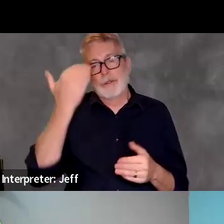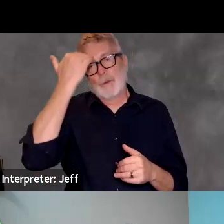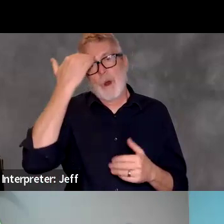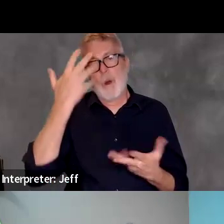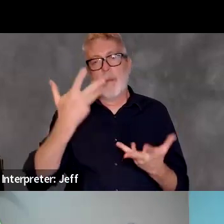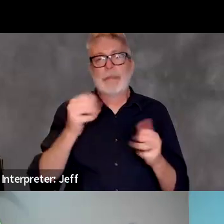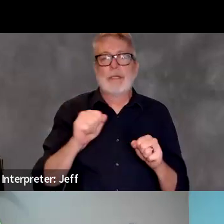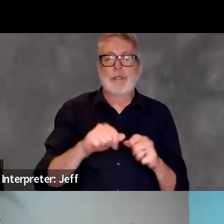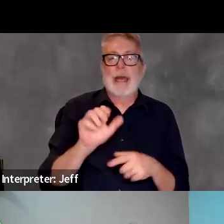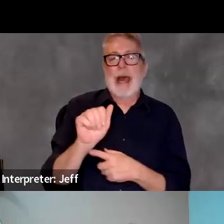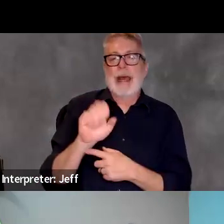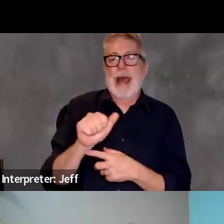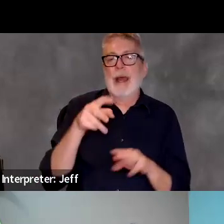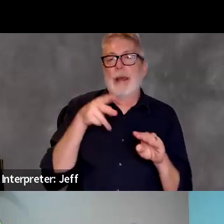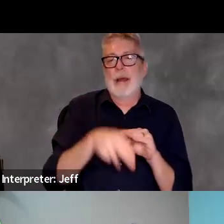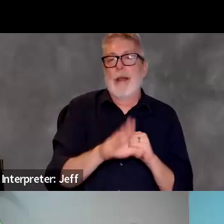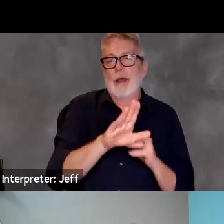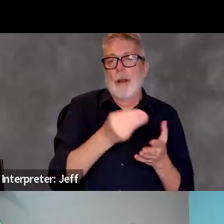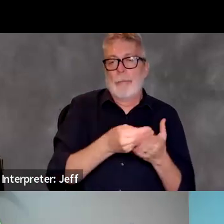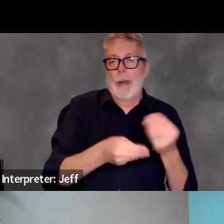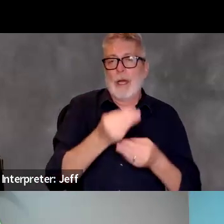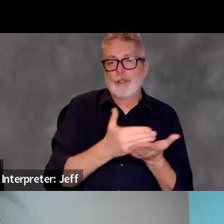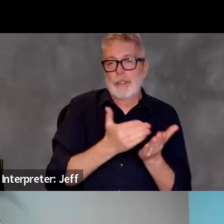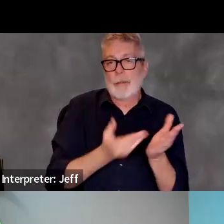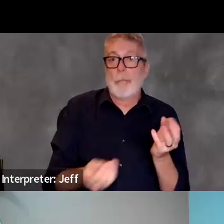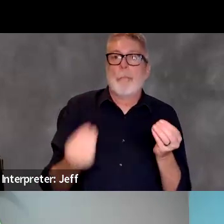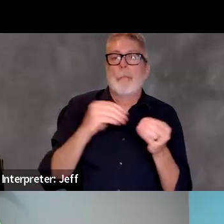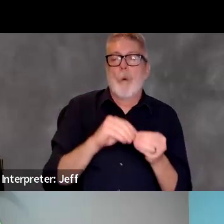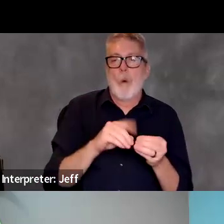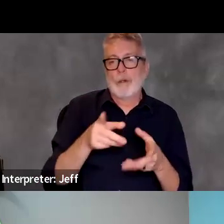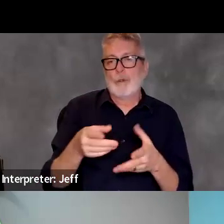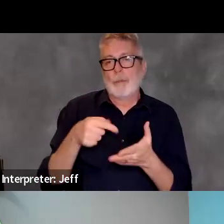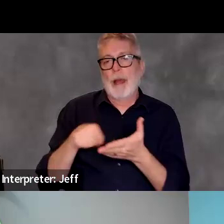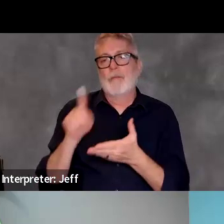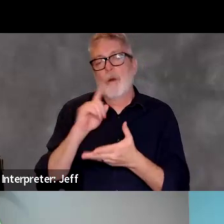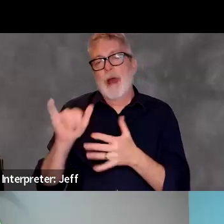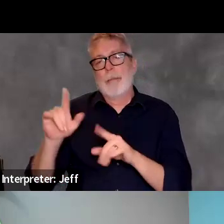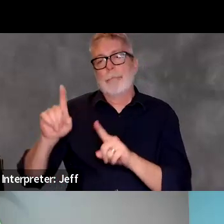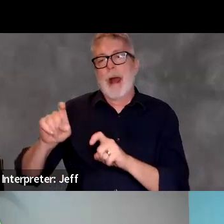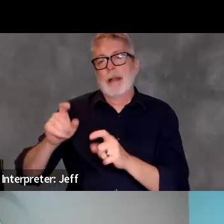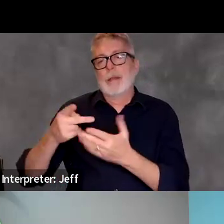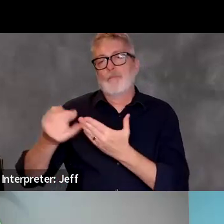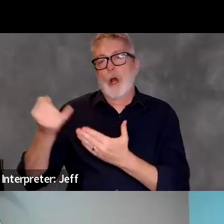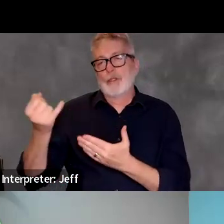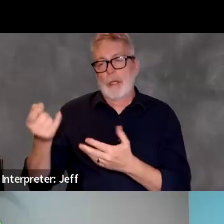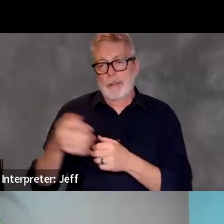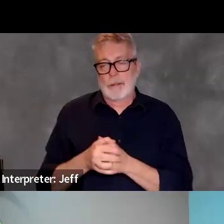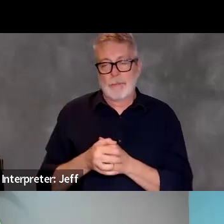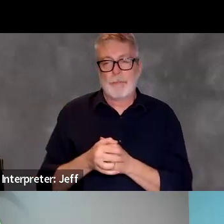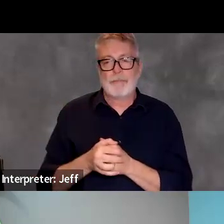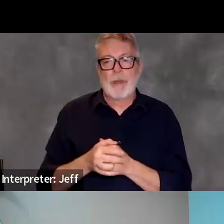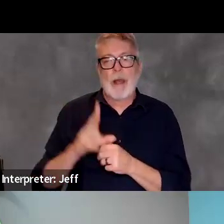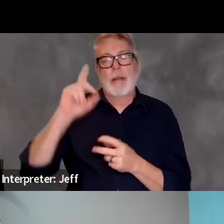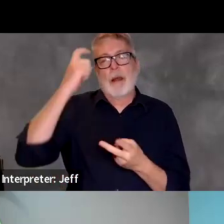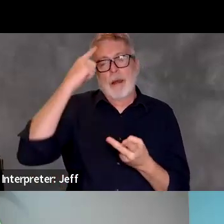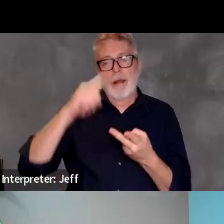cut to AEA budgets, is that they would have to fund that pilot project. And the public